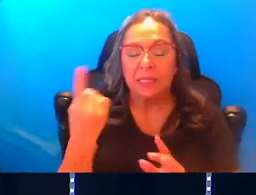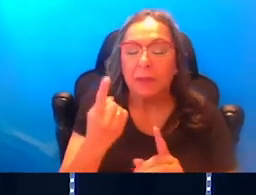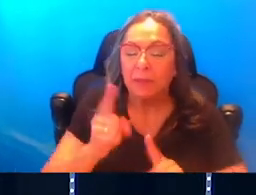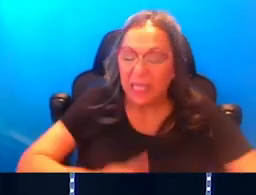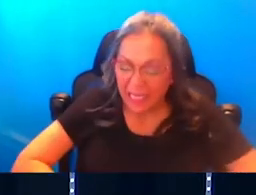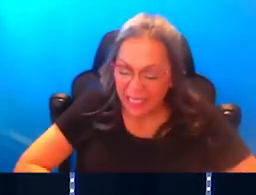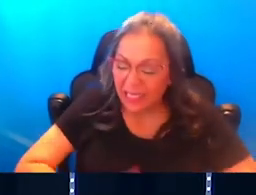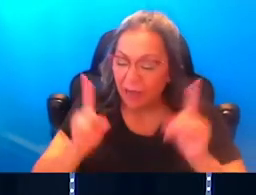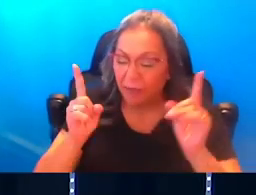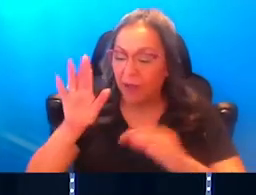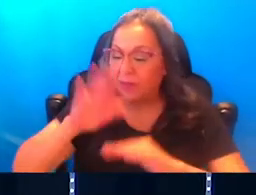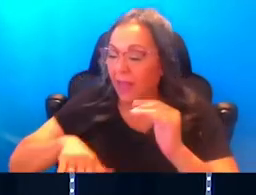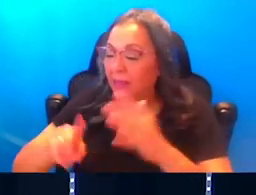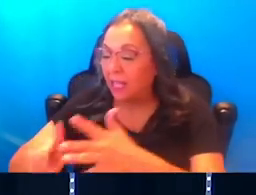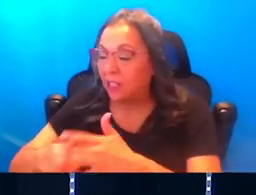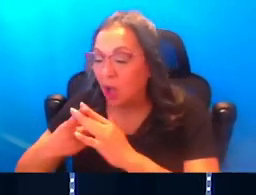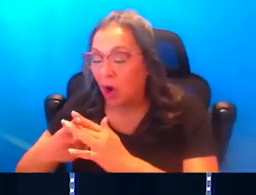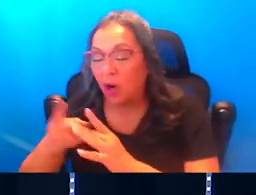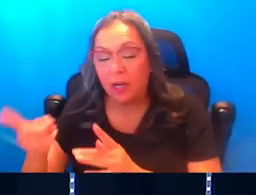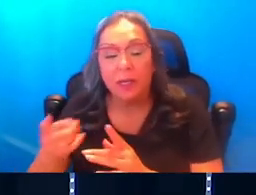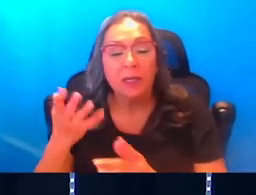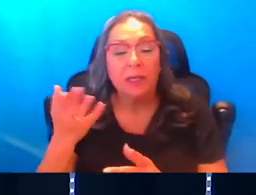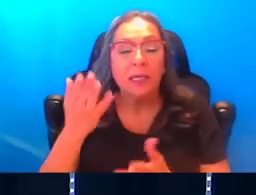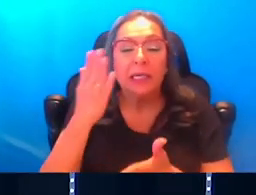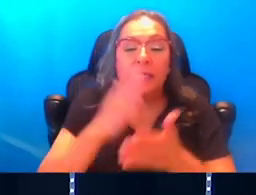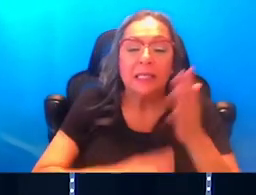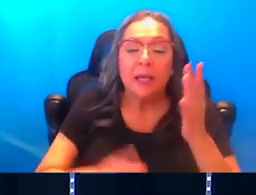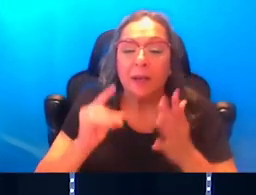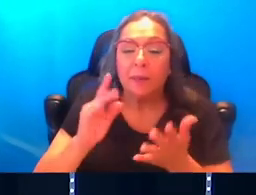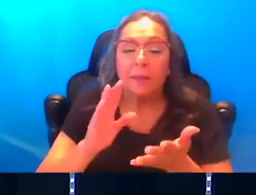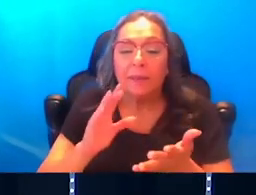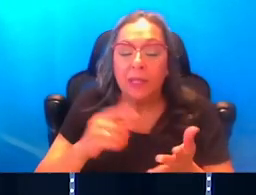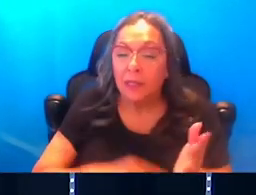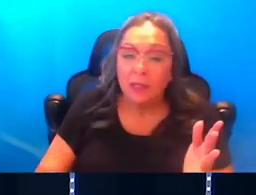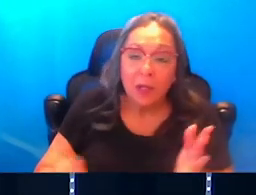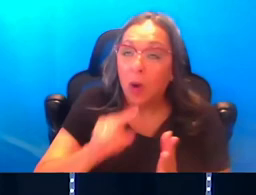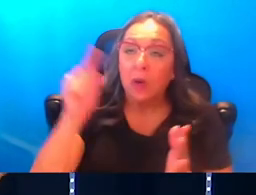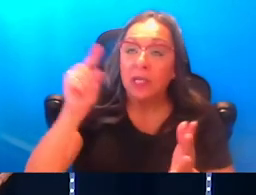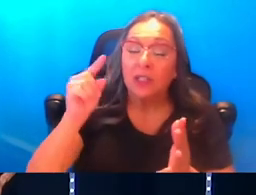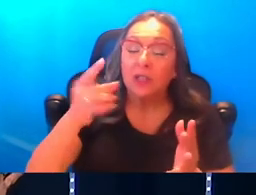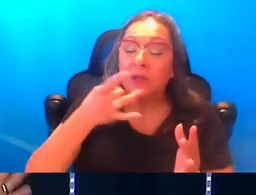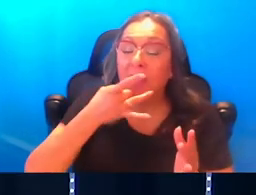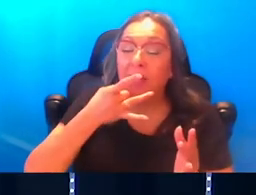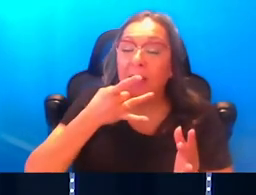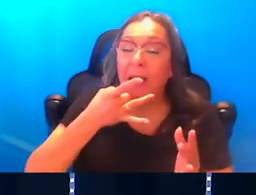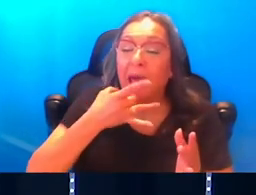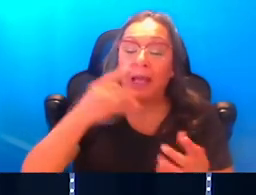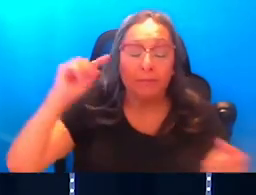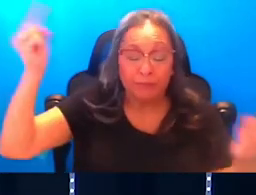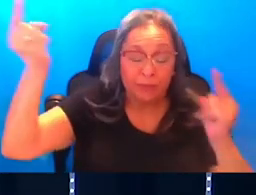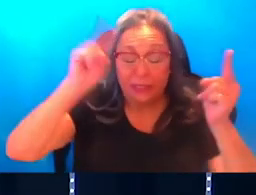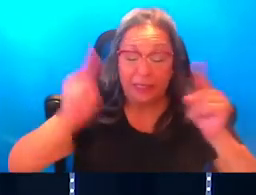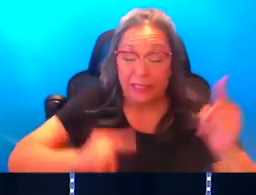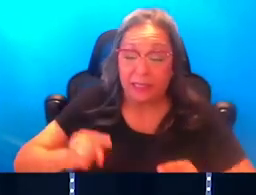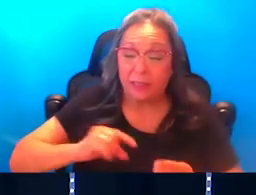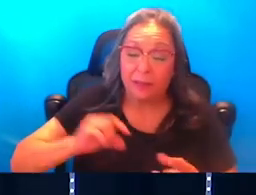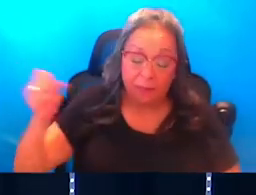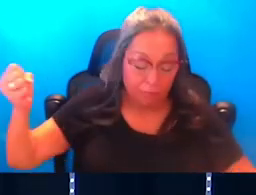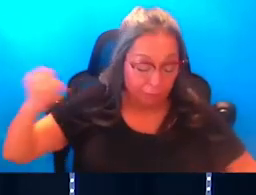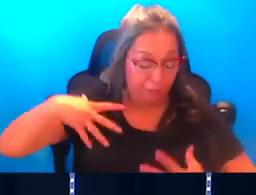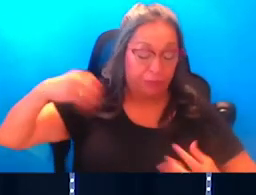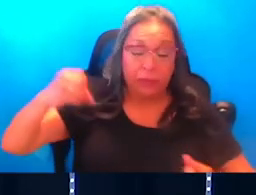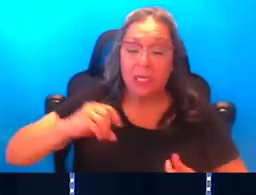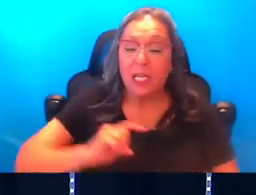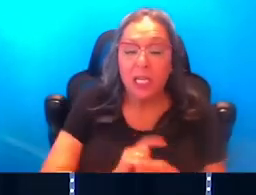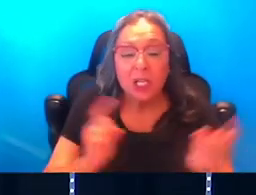completely different? And some of you know they go up into like solar light storms and stuff like that, and they come back completely different, and that's how they got their superpowers,